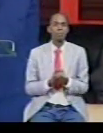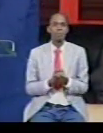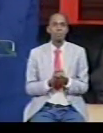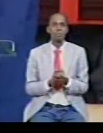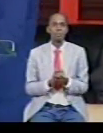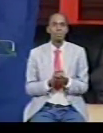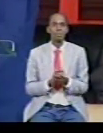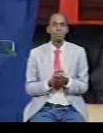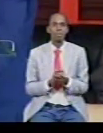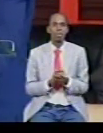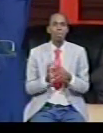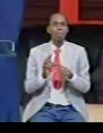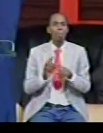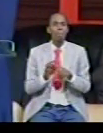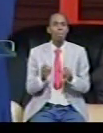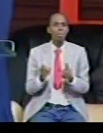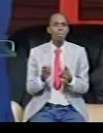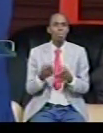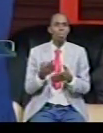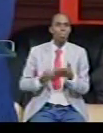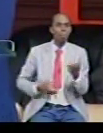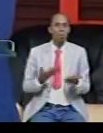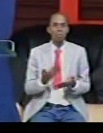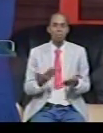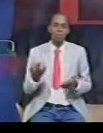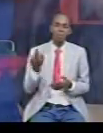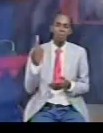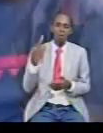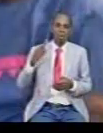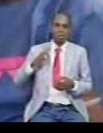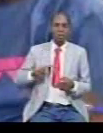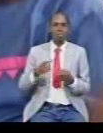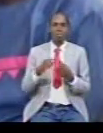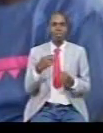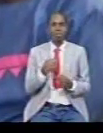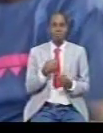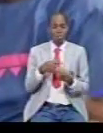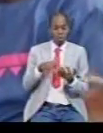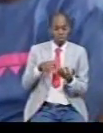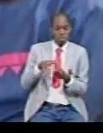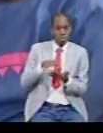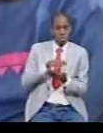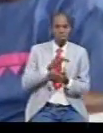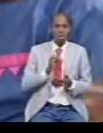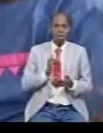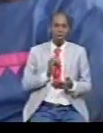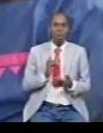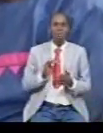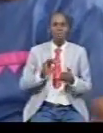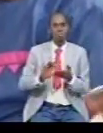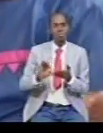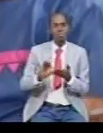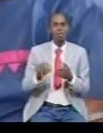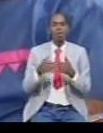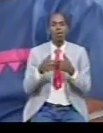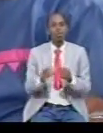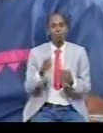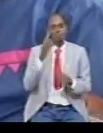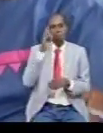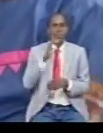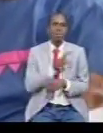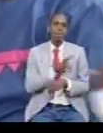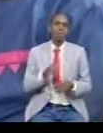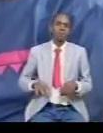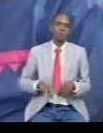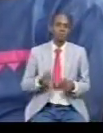7. But what things were gain to me, those I counted loss for Christ.